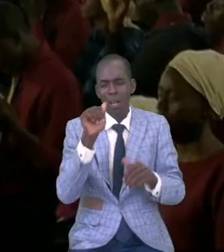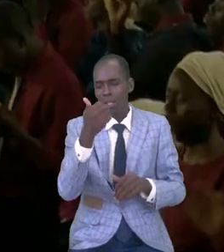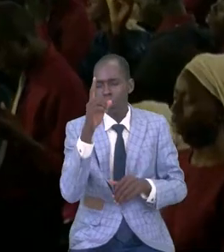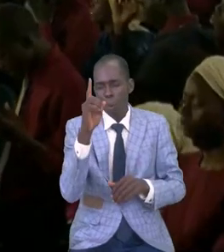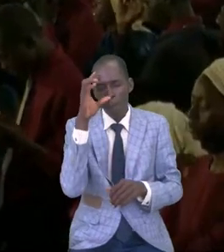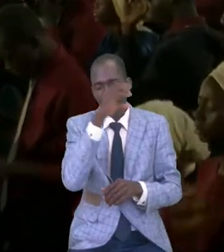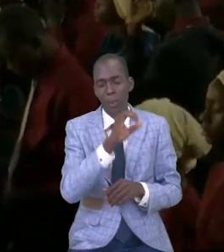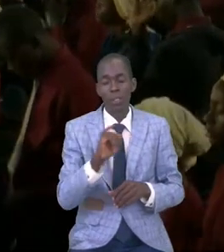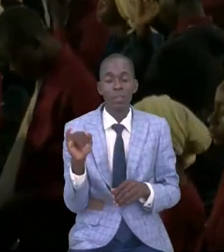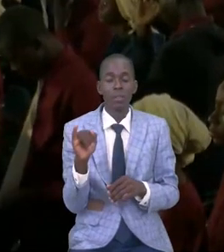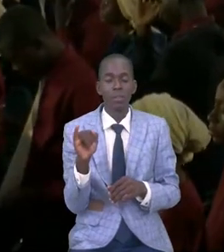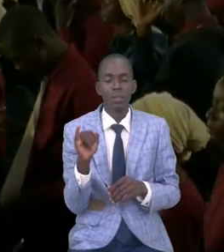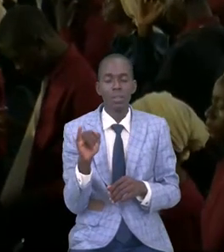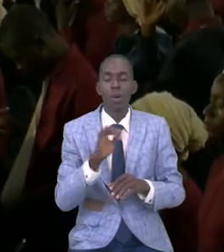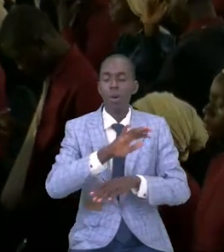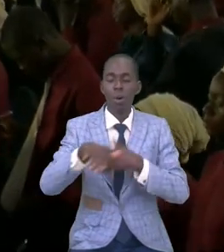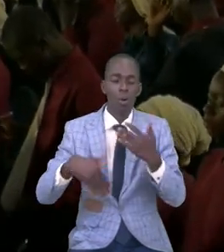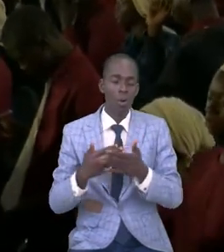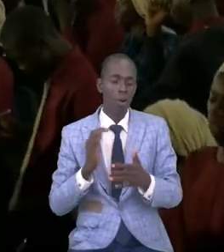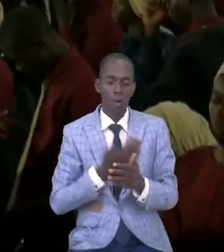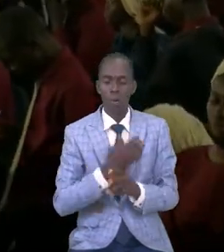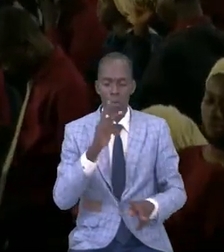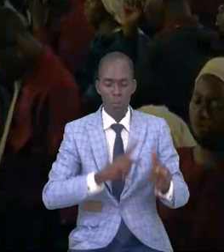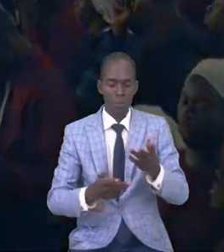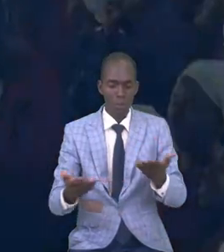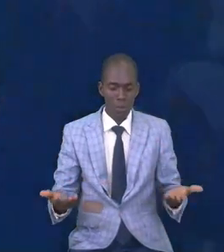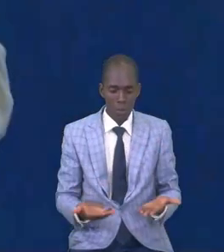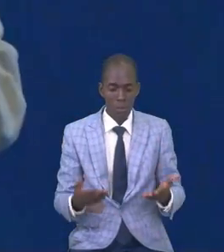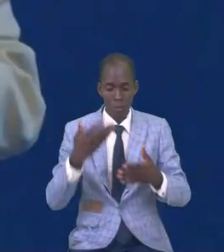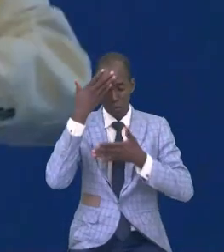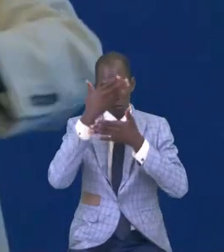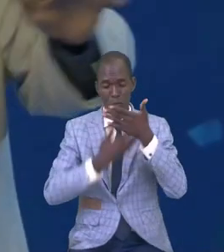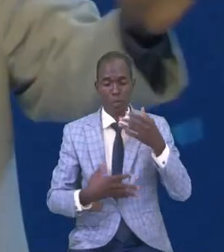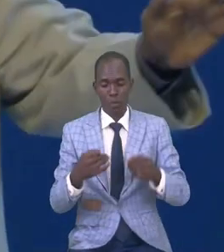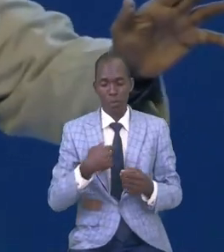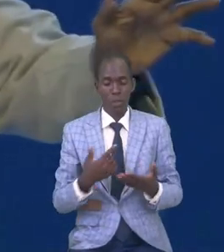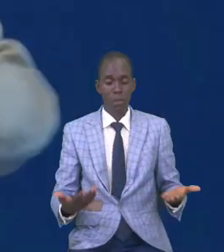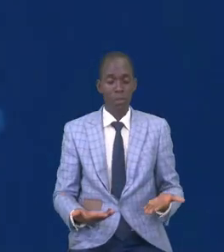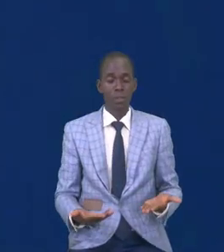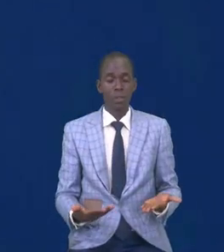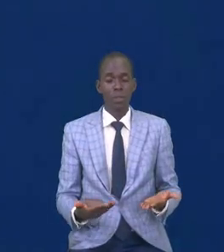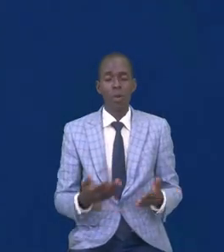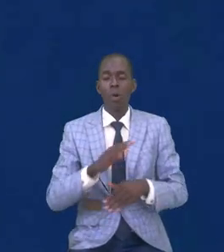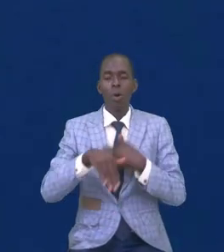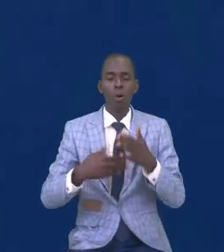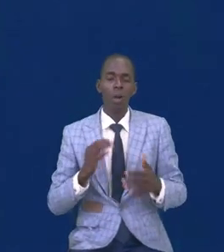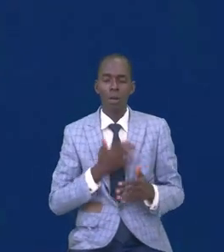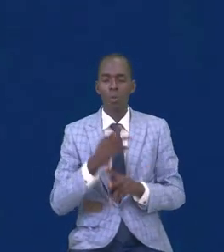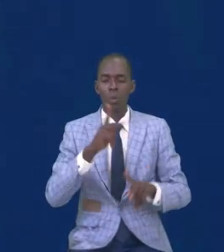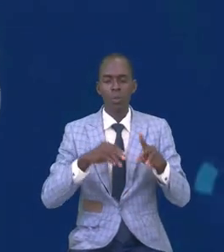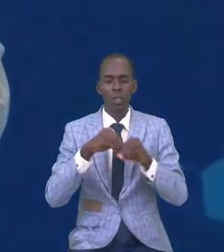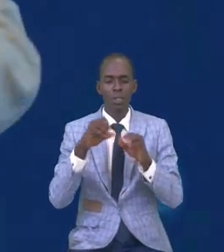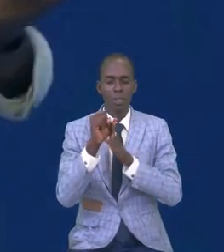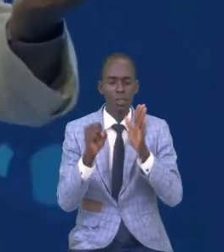Amen. All our people here in front of me, all our people in our state,